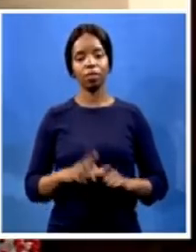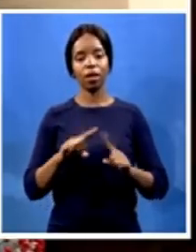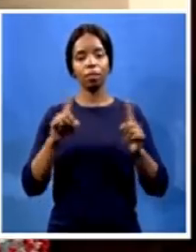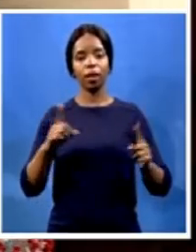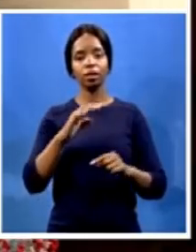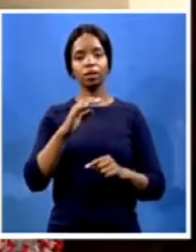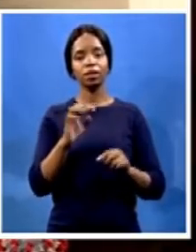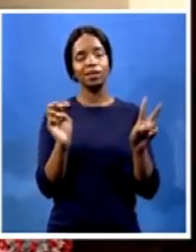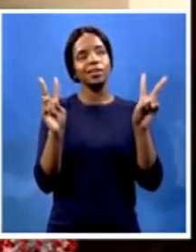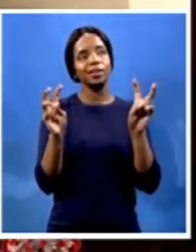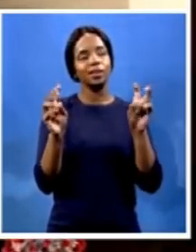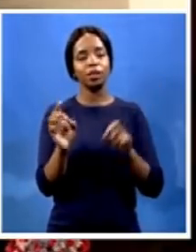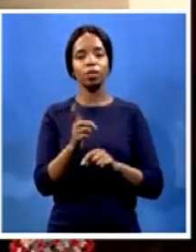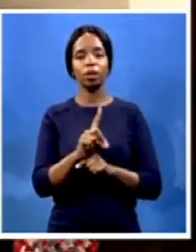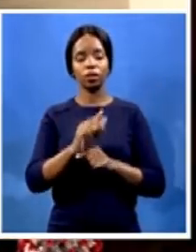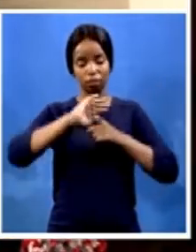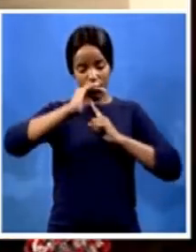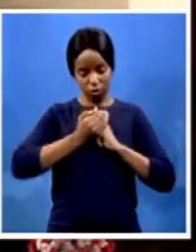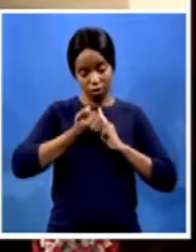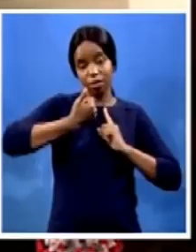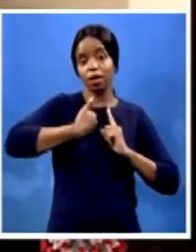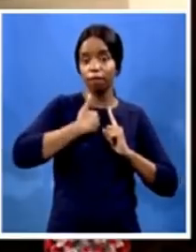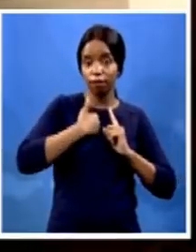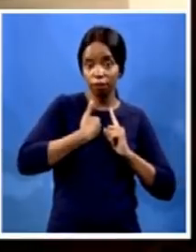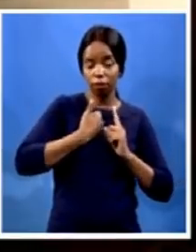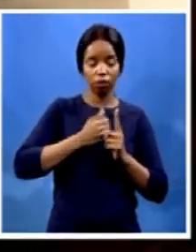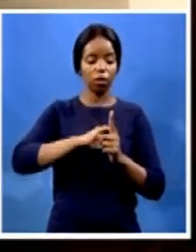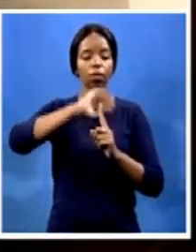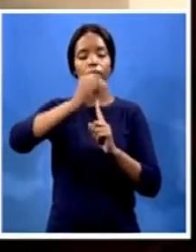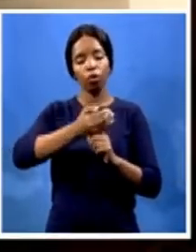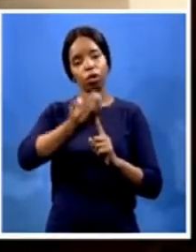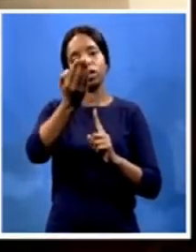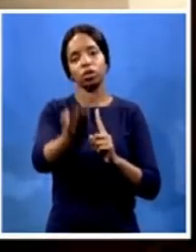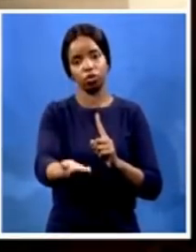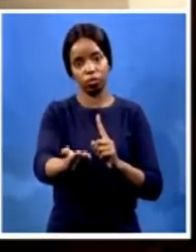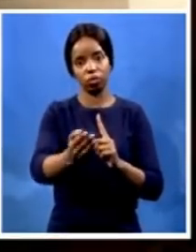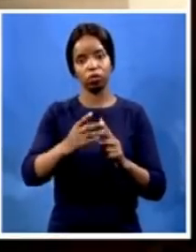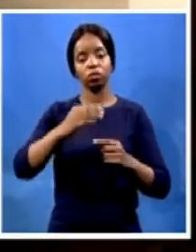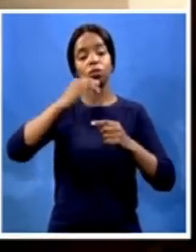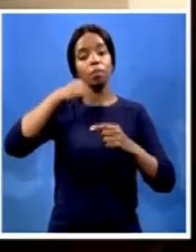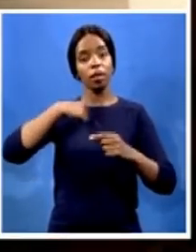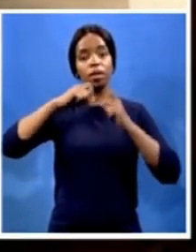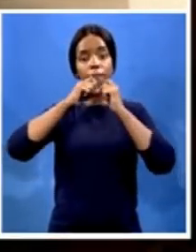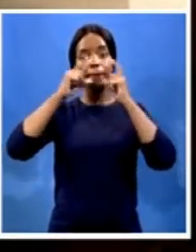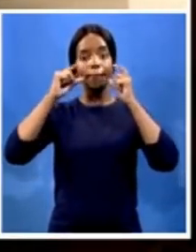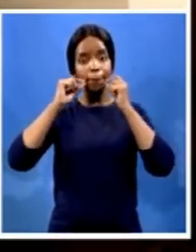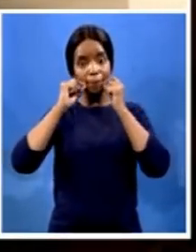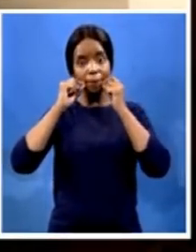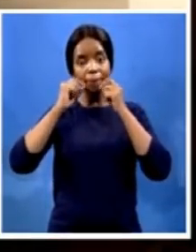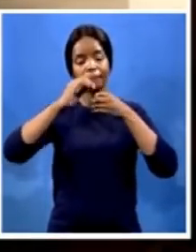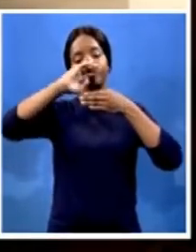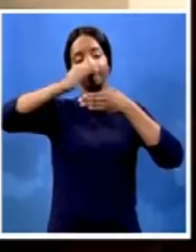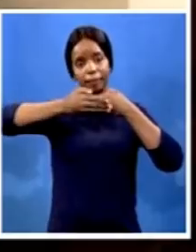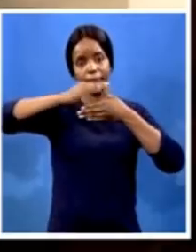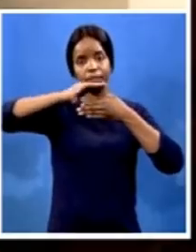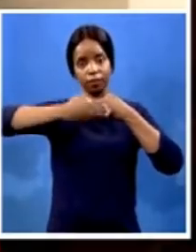mask, if you are ill, it doesn't prevent you from, it prevents you from giving, doesn't prevent you from getting.